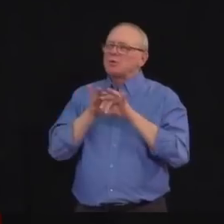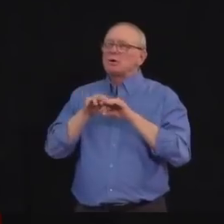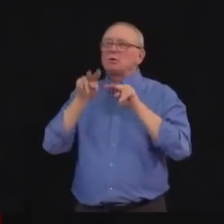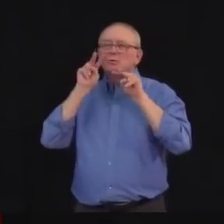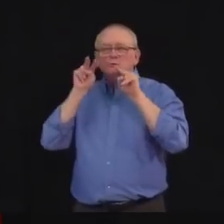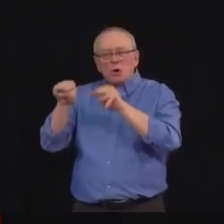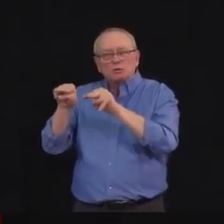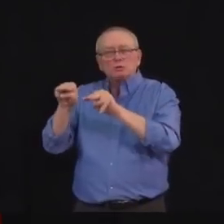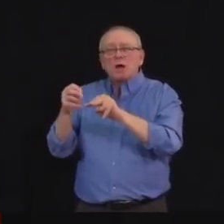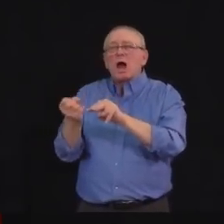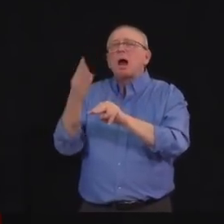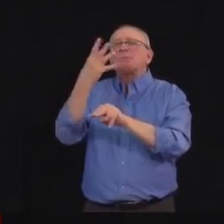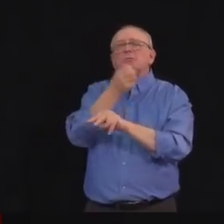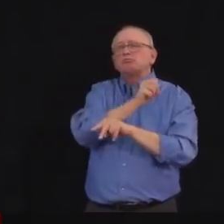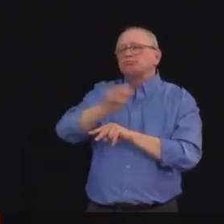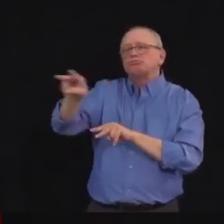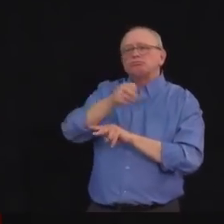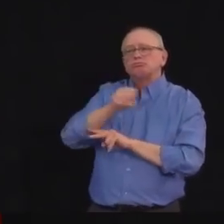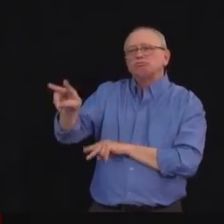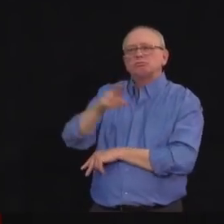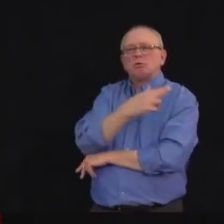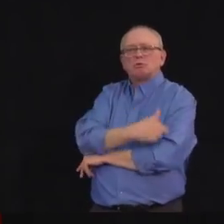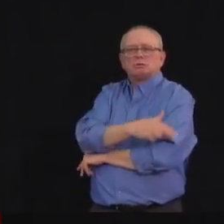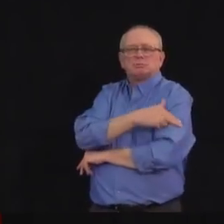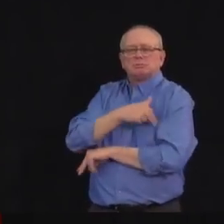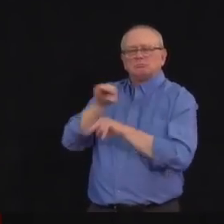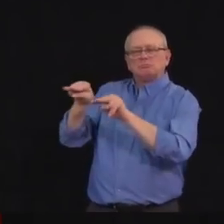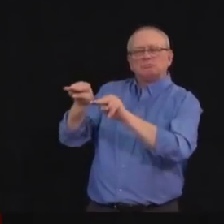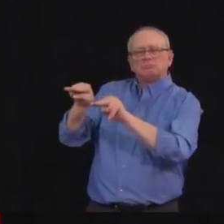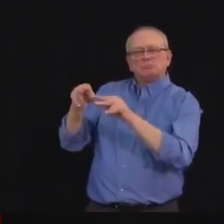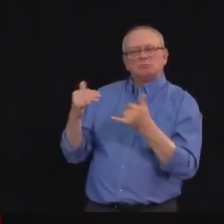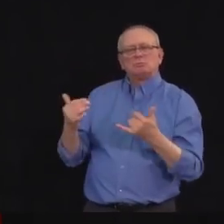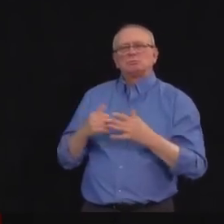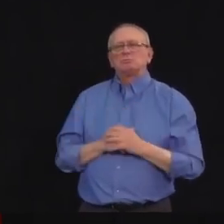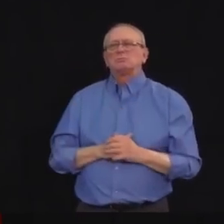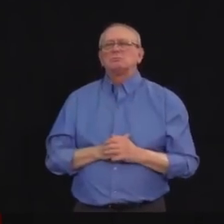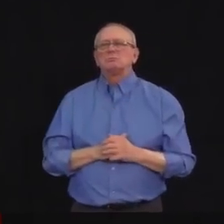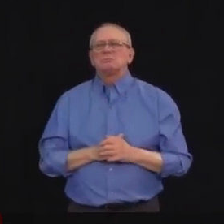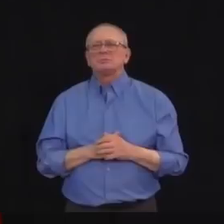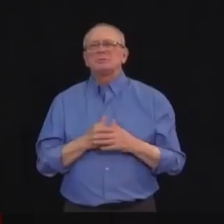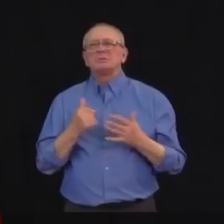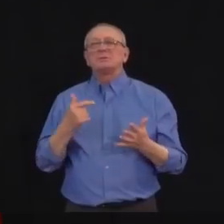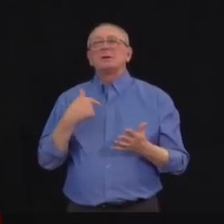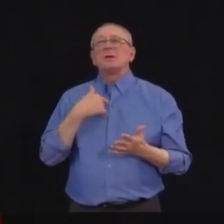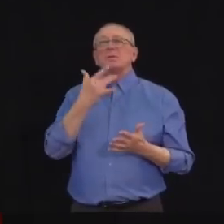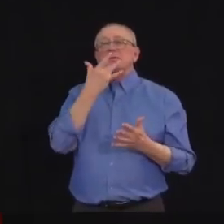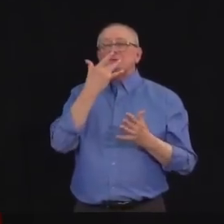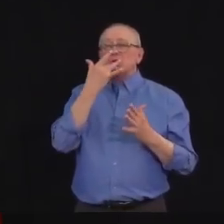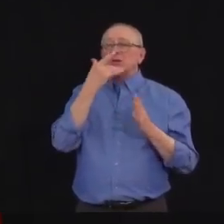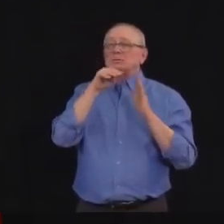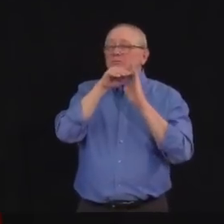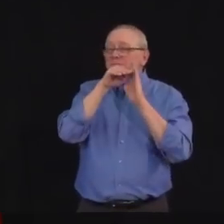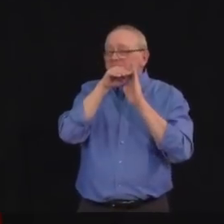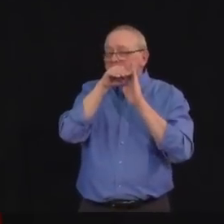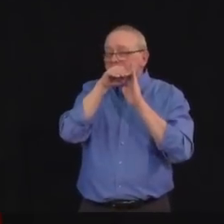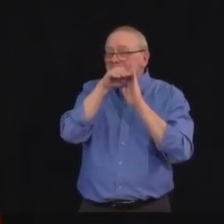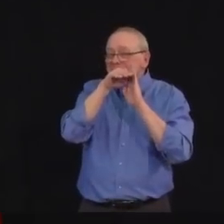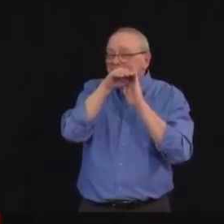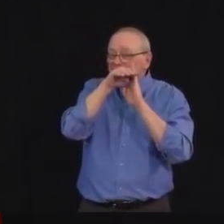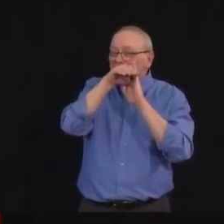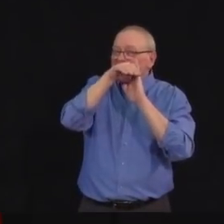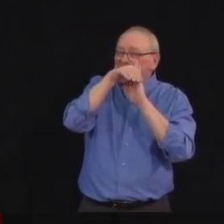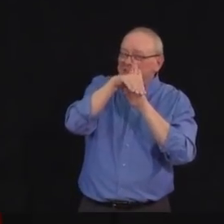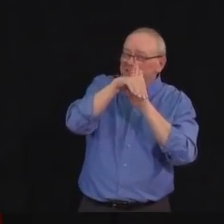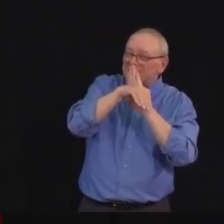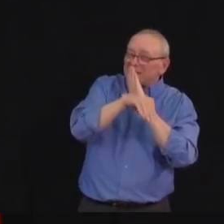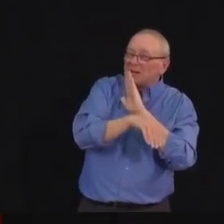going forward. But what we want to see is stable or declining hospitalizations, and ideally stable or declining case numbers as